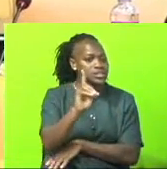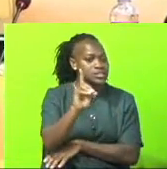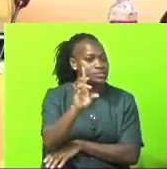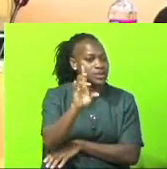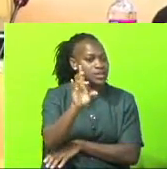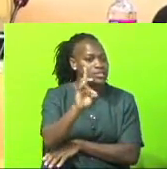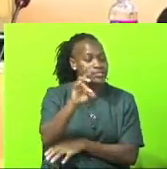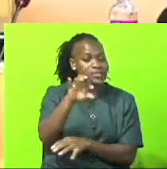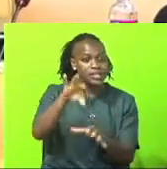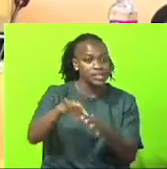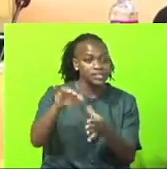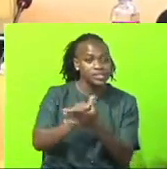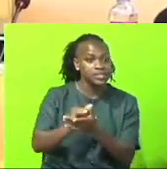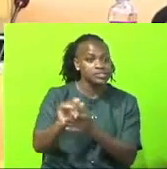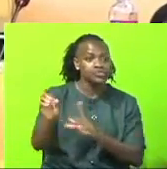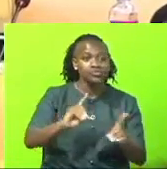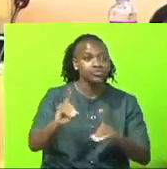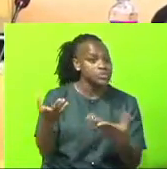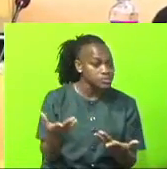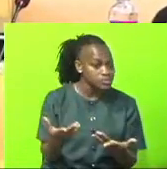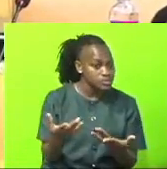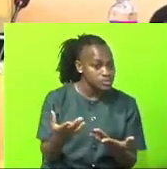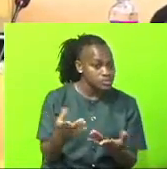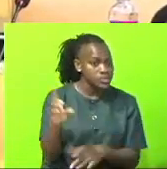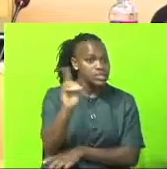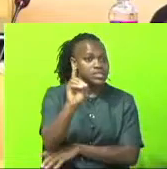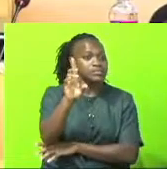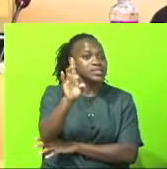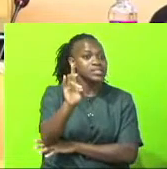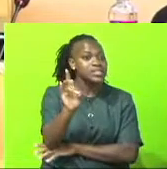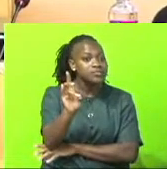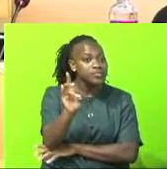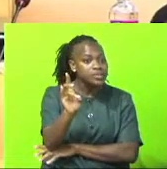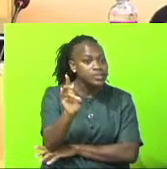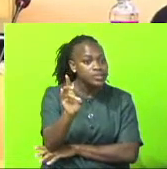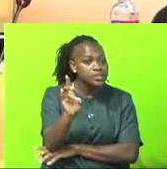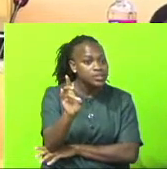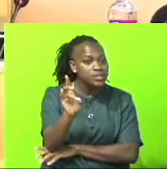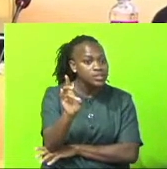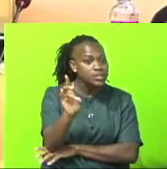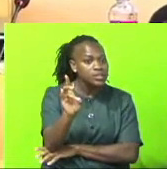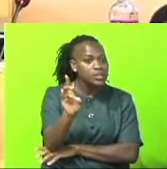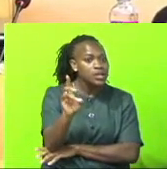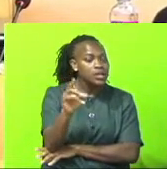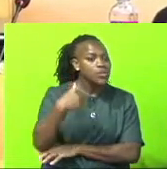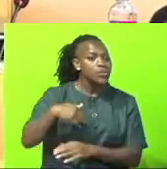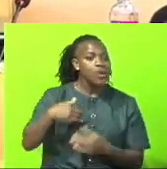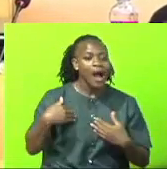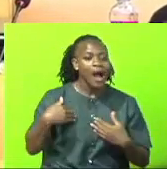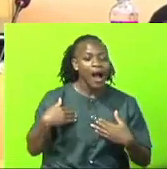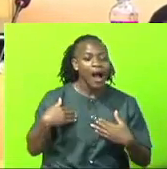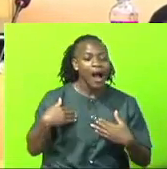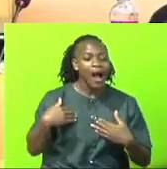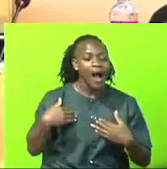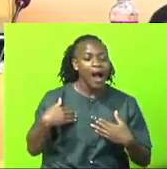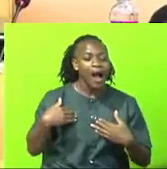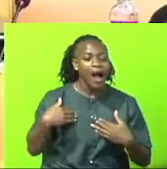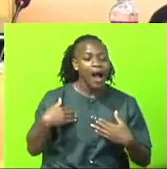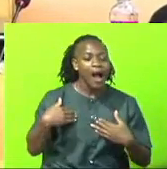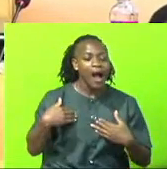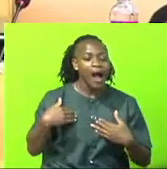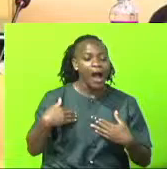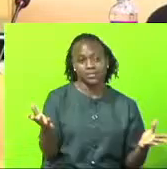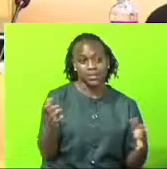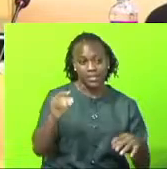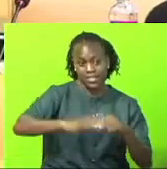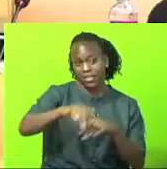to do. As for the December 7, we will form the overwhelming majority by beating you.